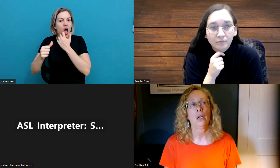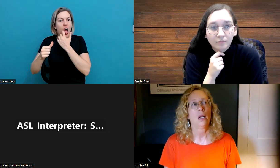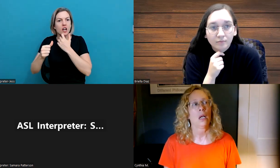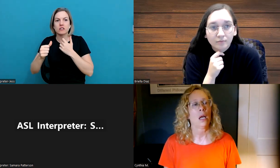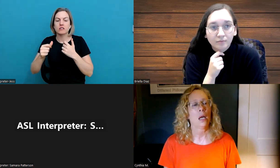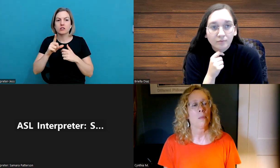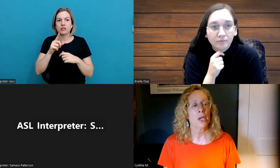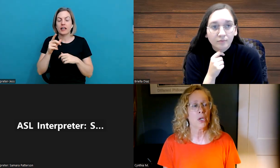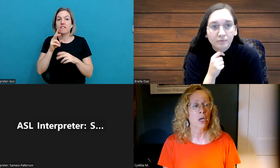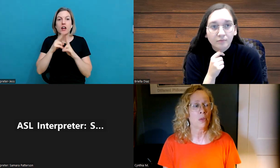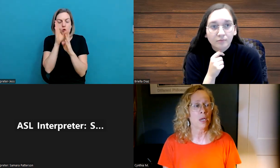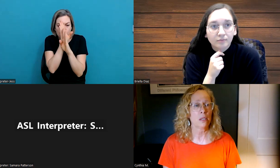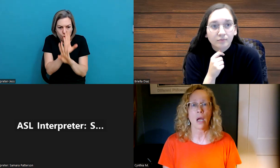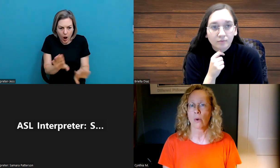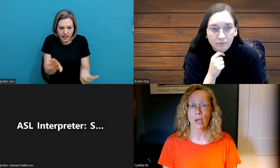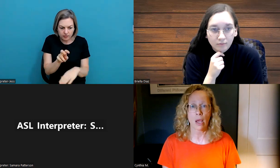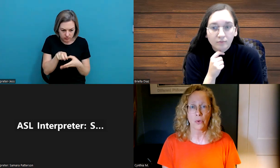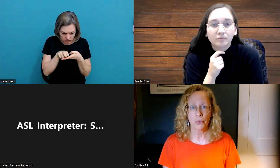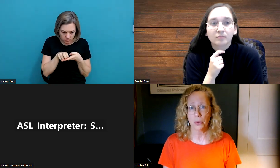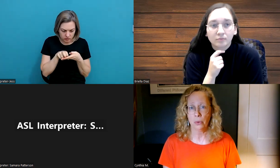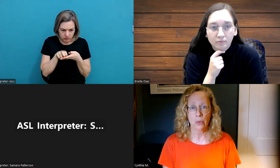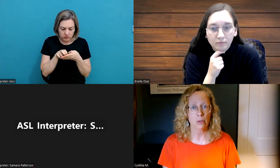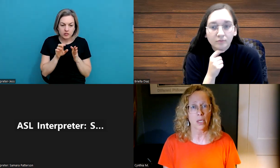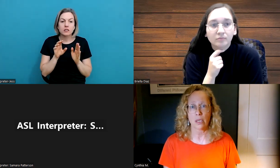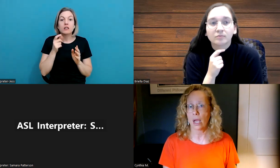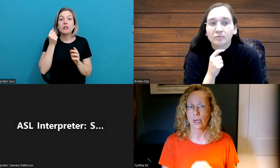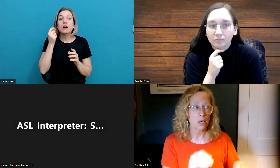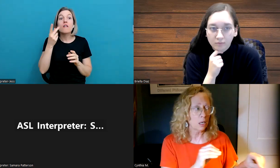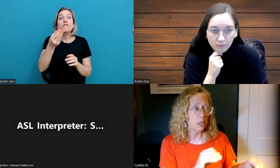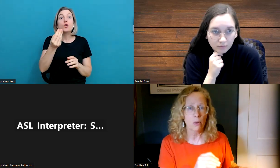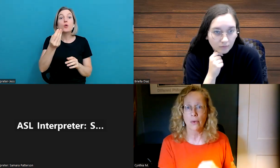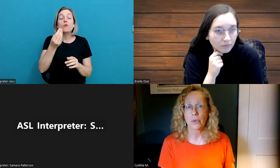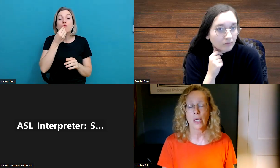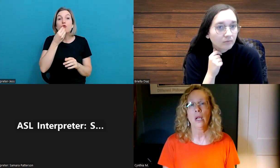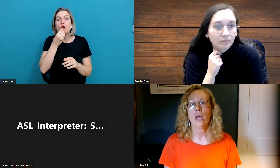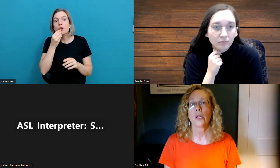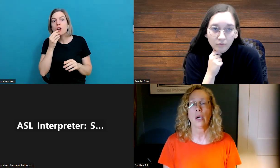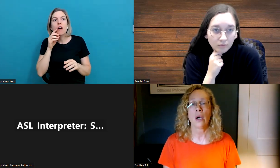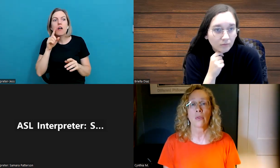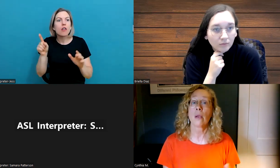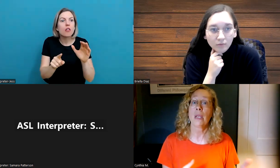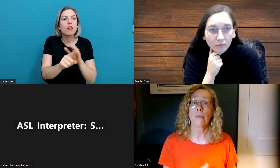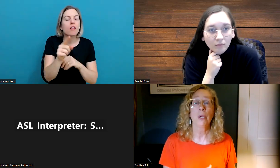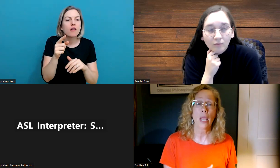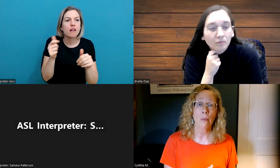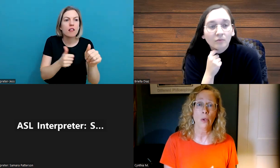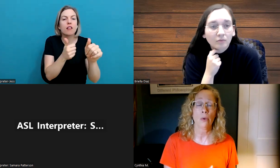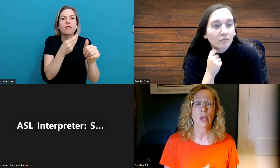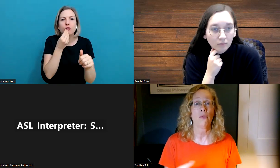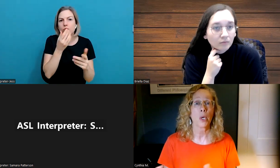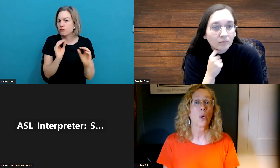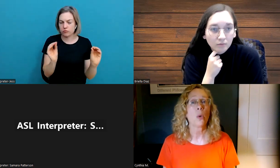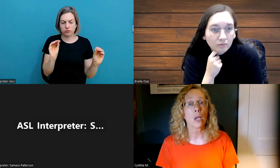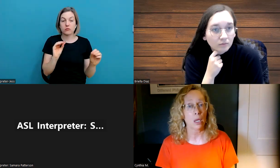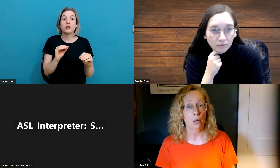there. A dog that is not going after food, is not going to go after it. A dog that can be in play mode